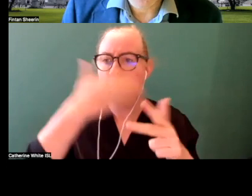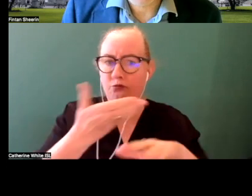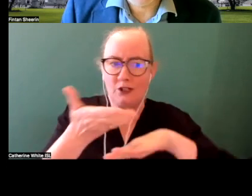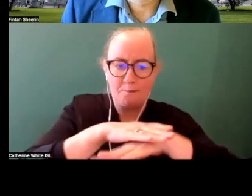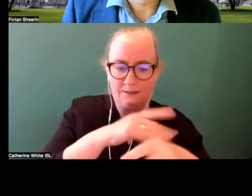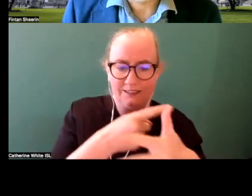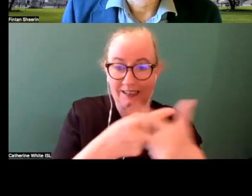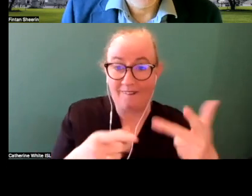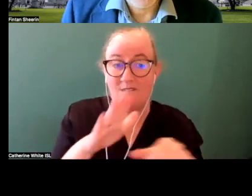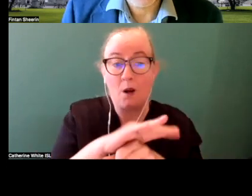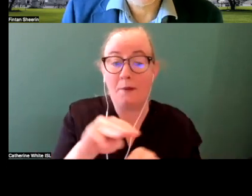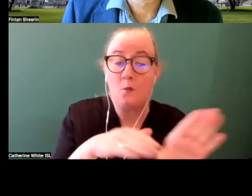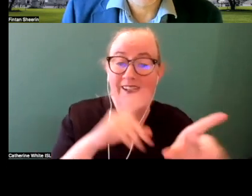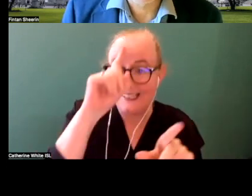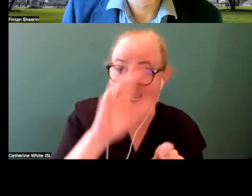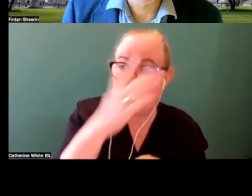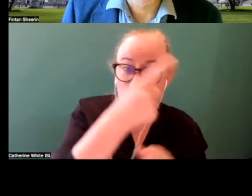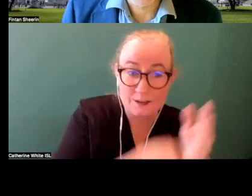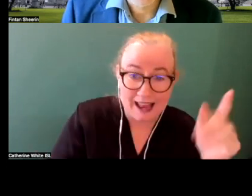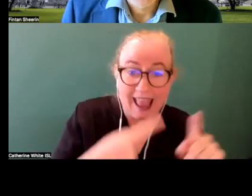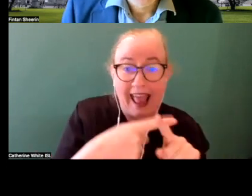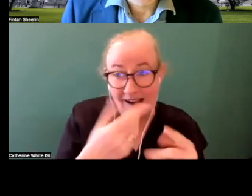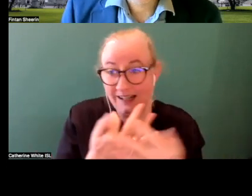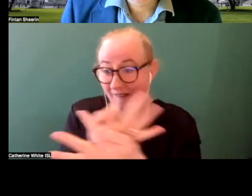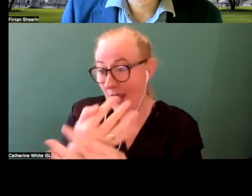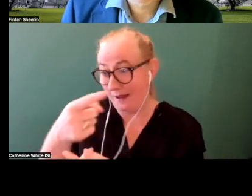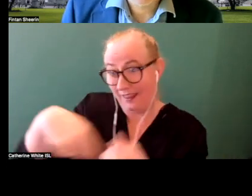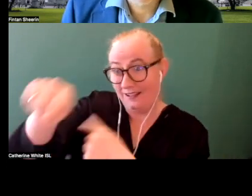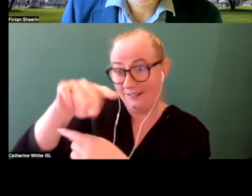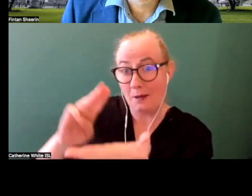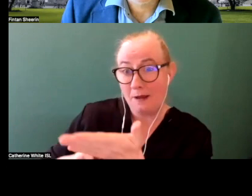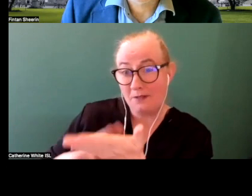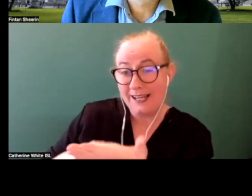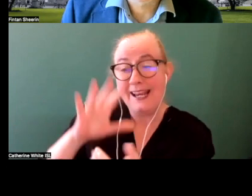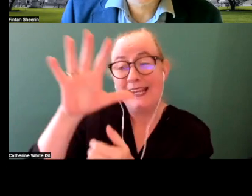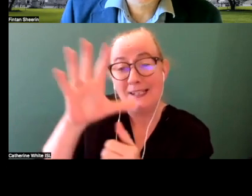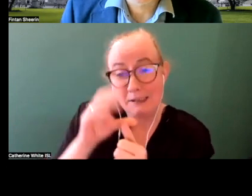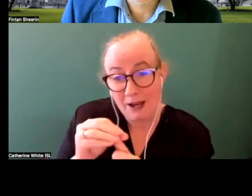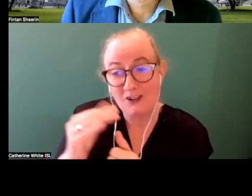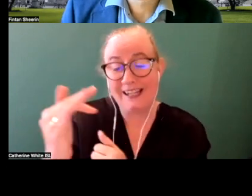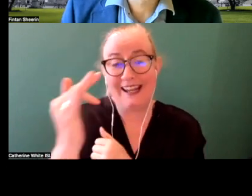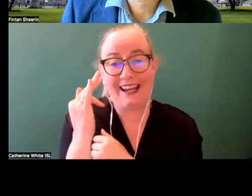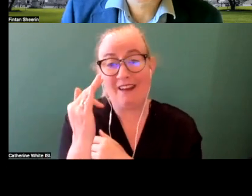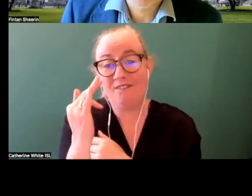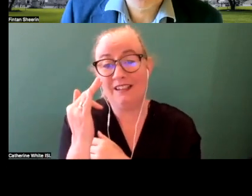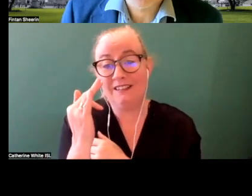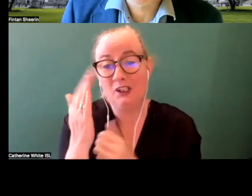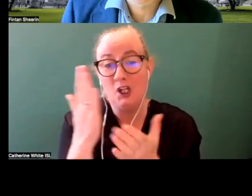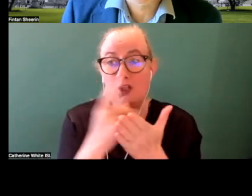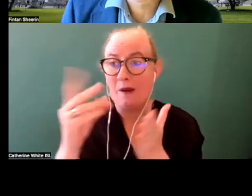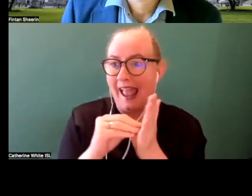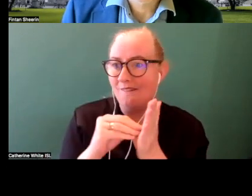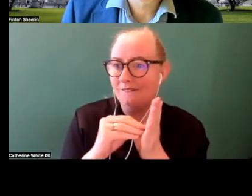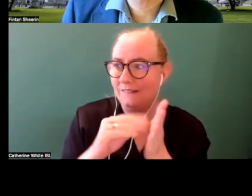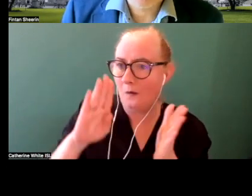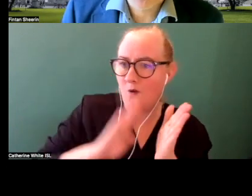with intellectual disability, but also for family members, especially if a sibling, somebody has a sibling in